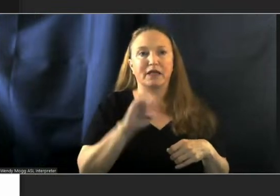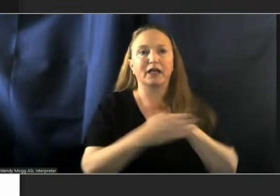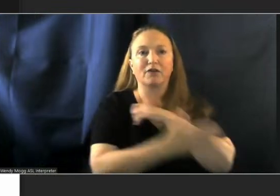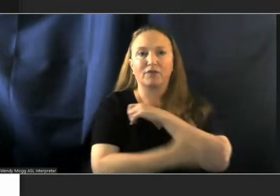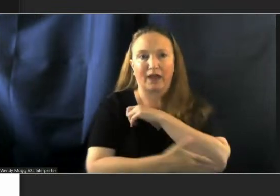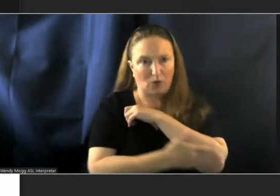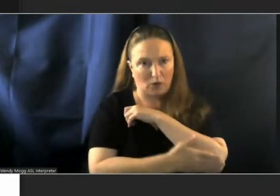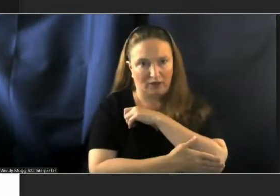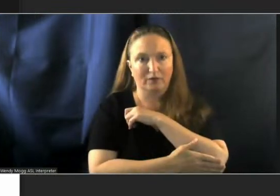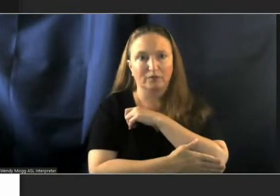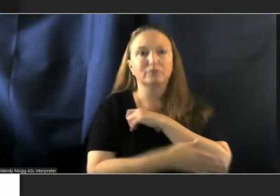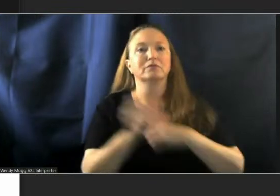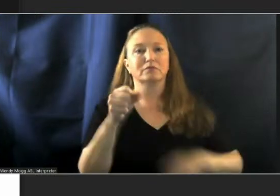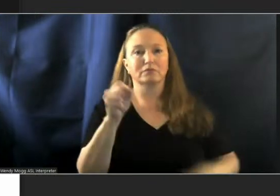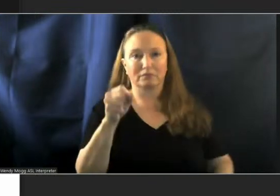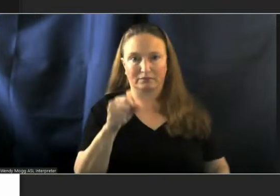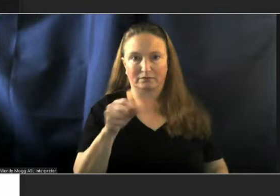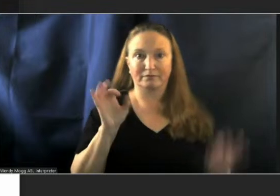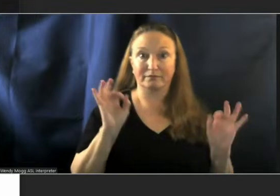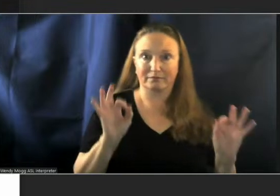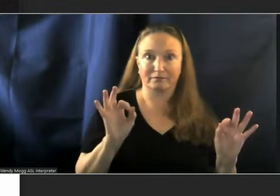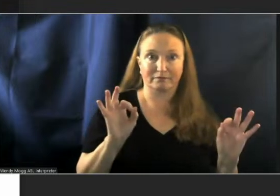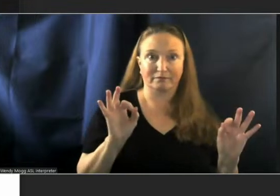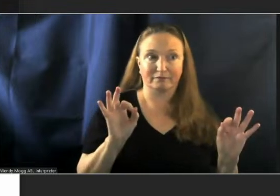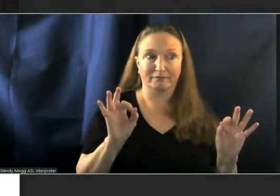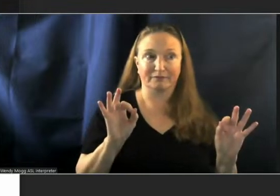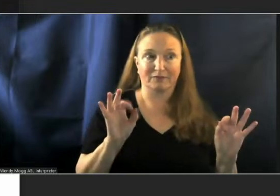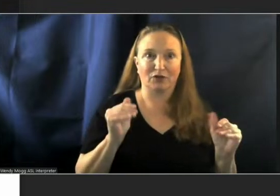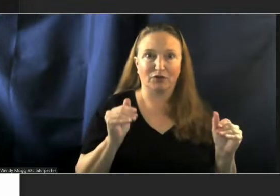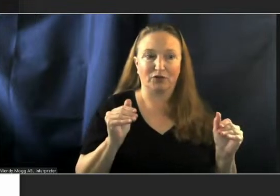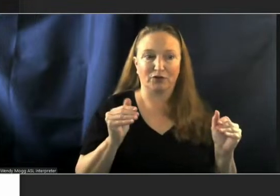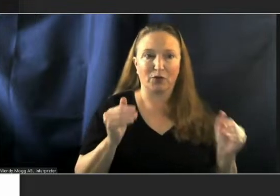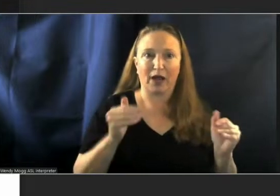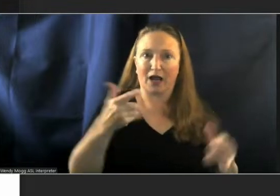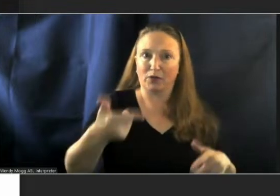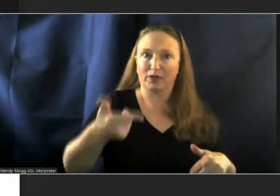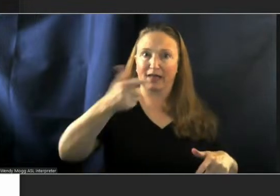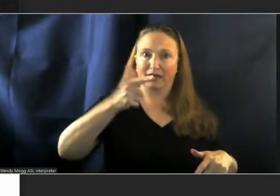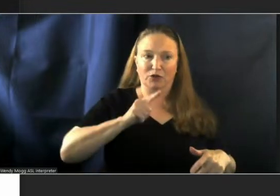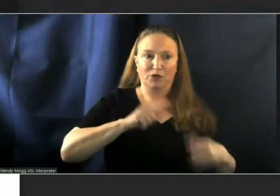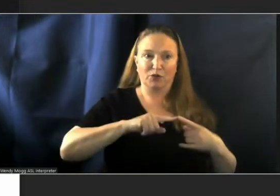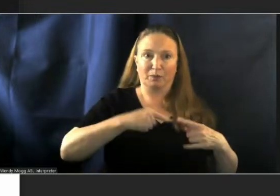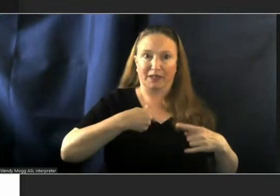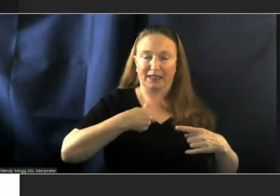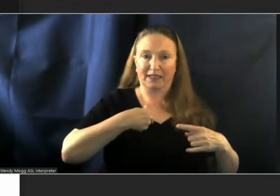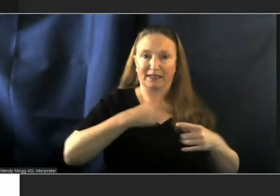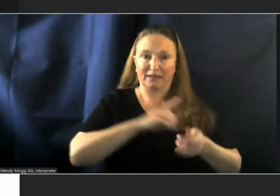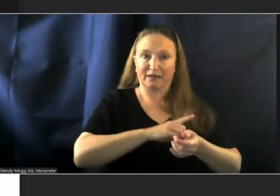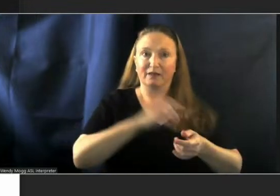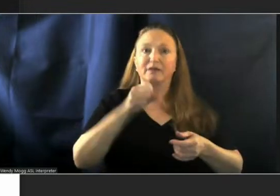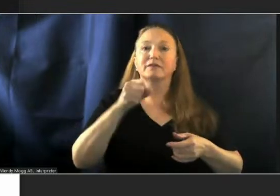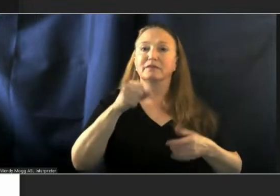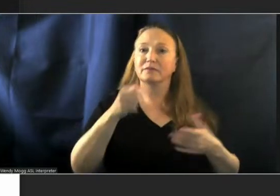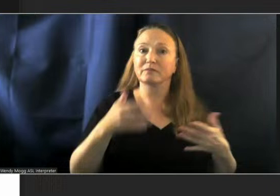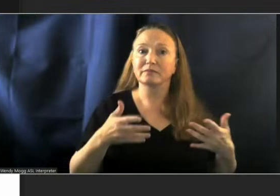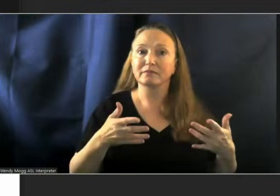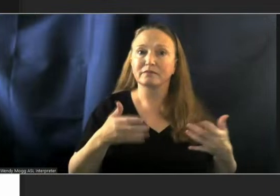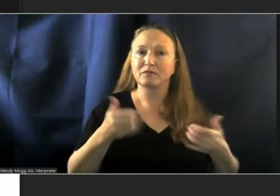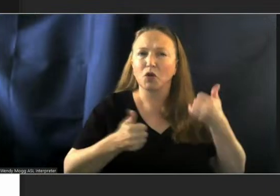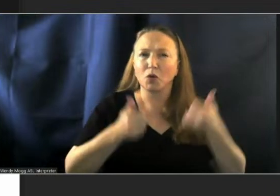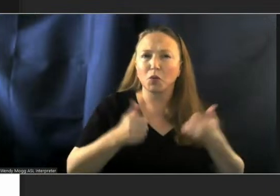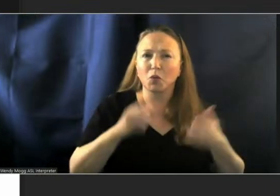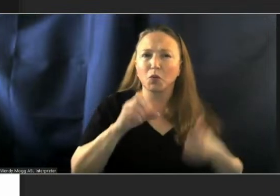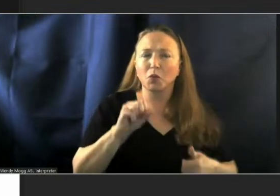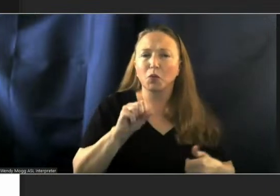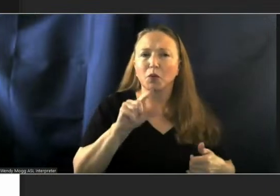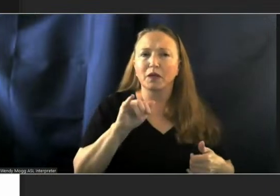Absolutely. Okay. Is that handing it over to me? Yeah. Okay. Which slide would you like for the Delta variant?